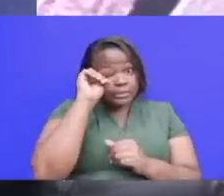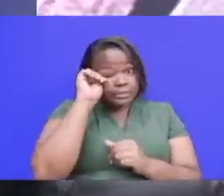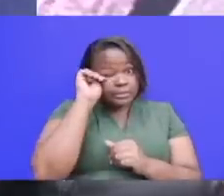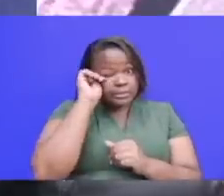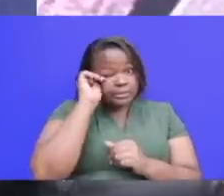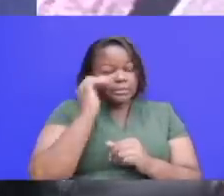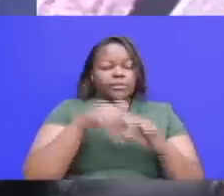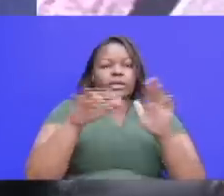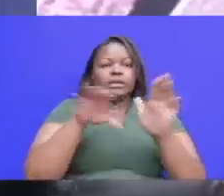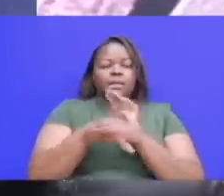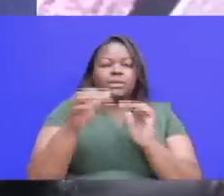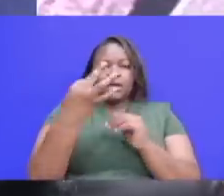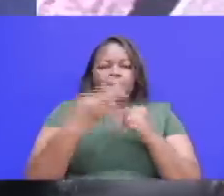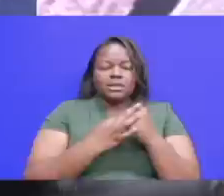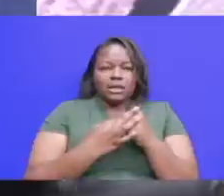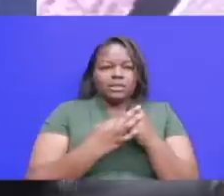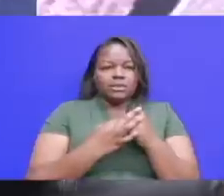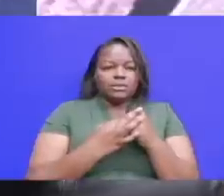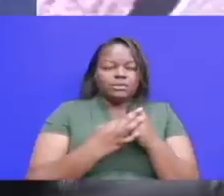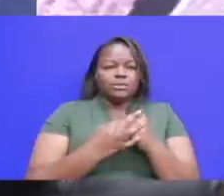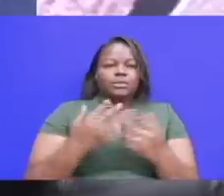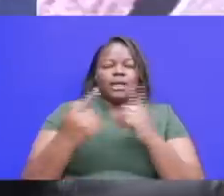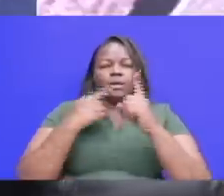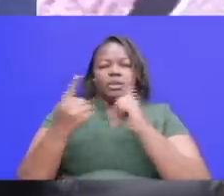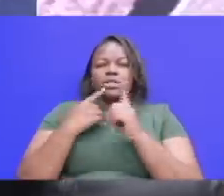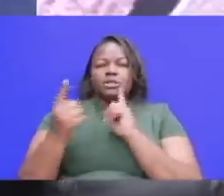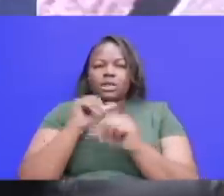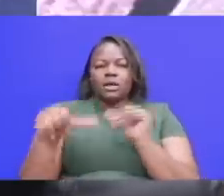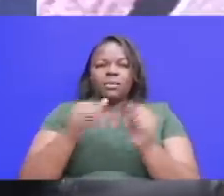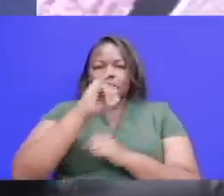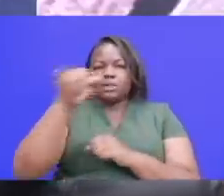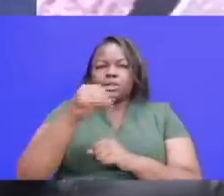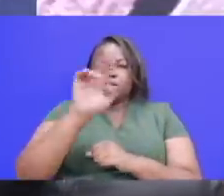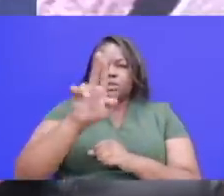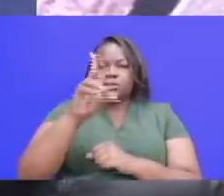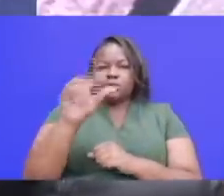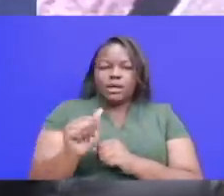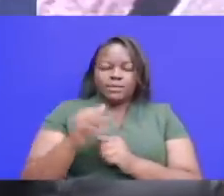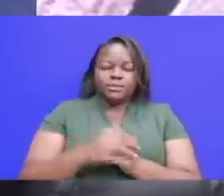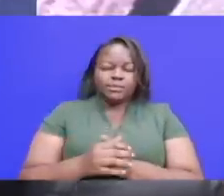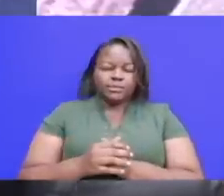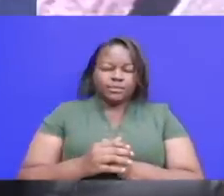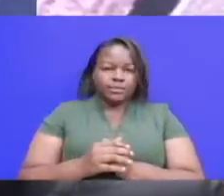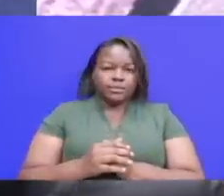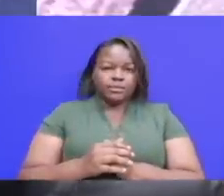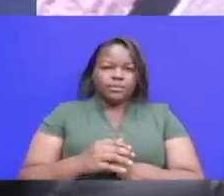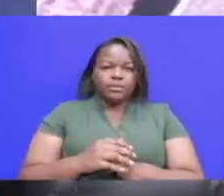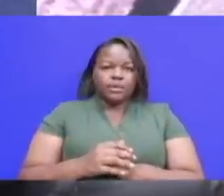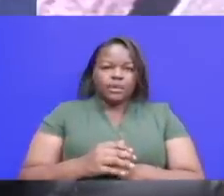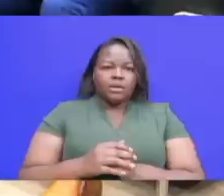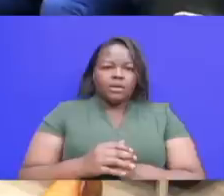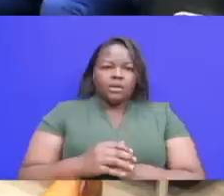In chapter 38, it is talking about Judah. Yeah. Because Judah goes away.